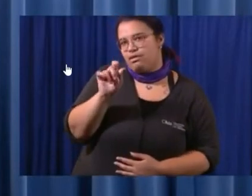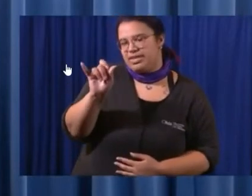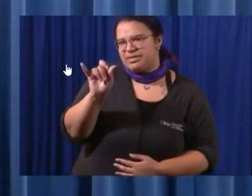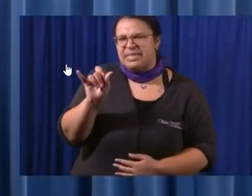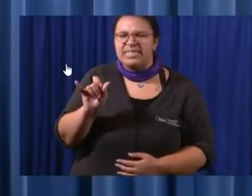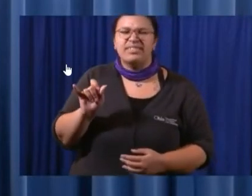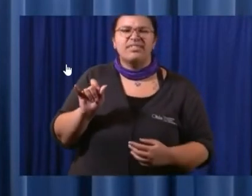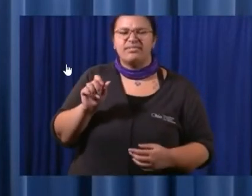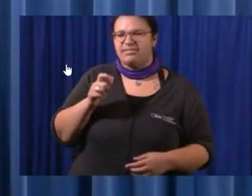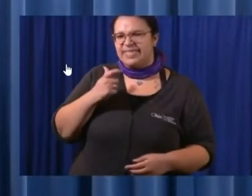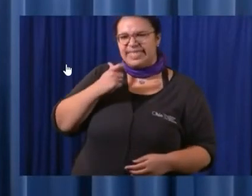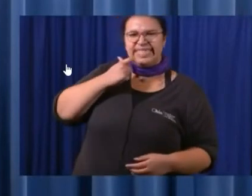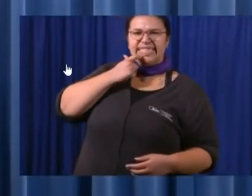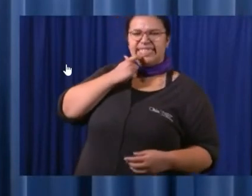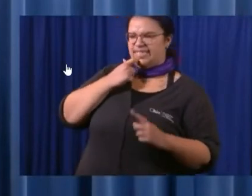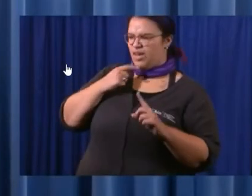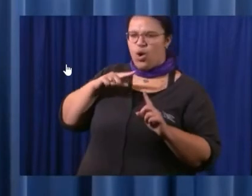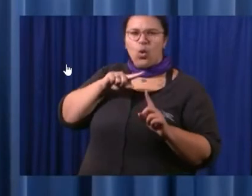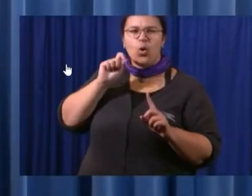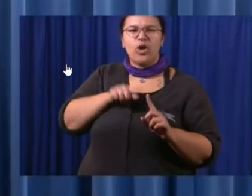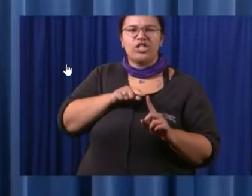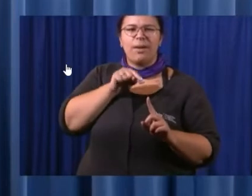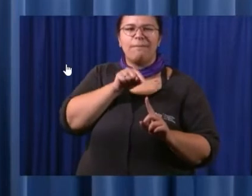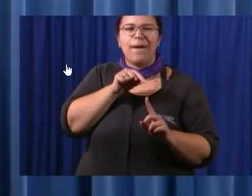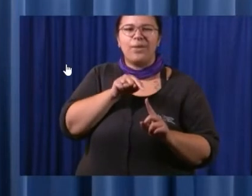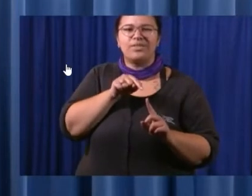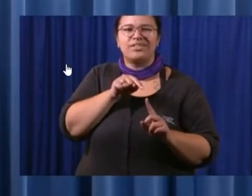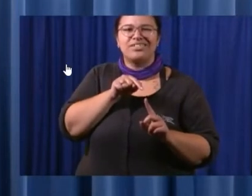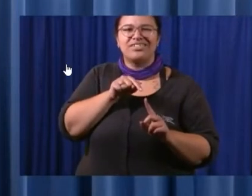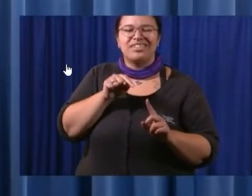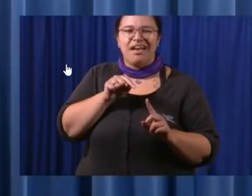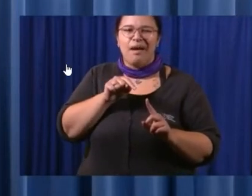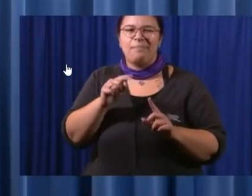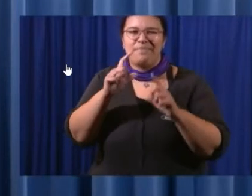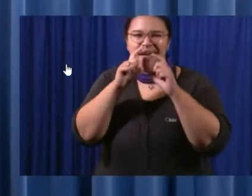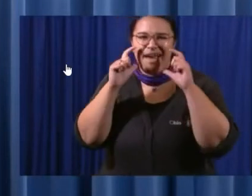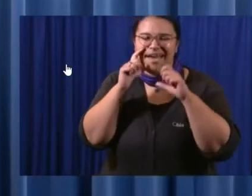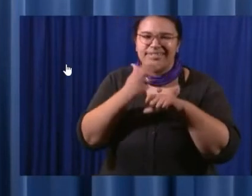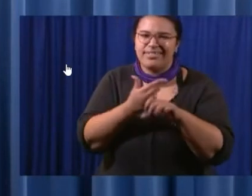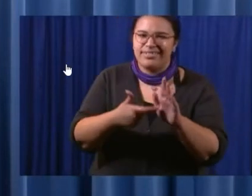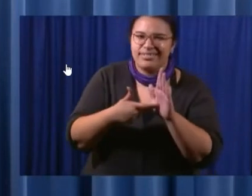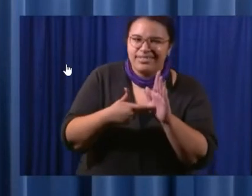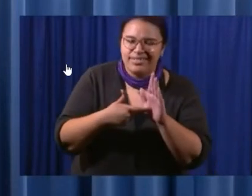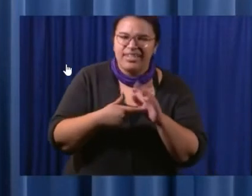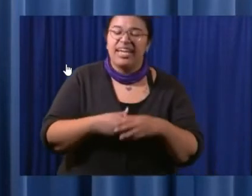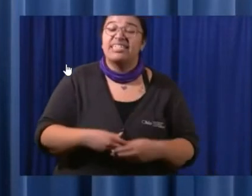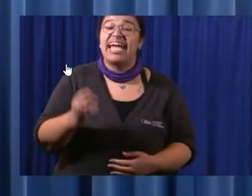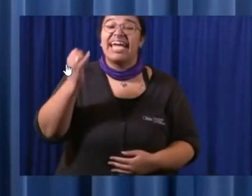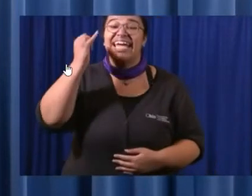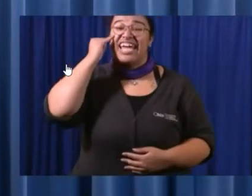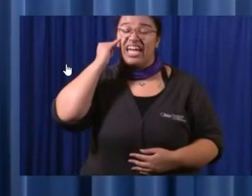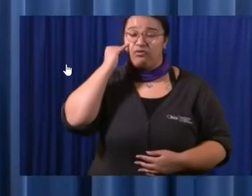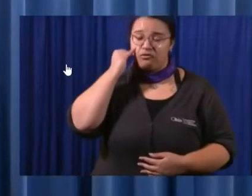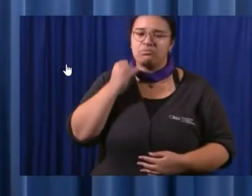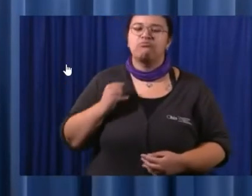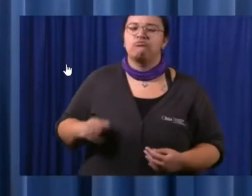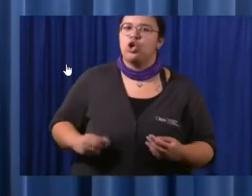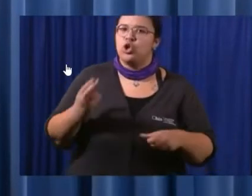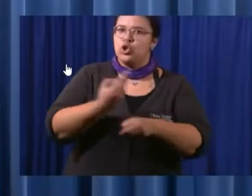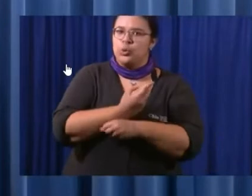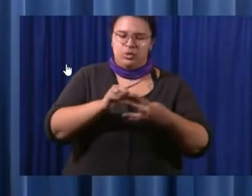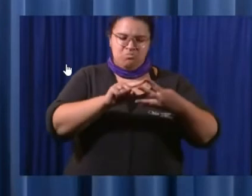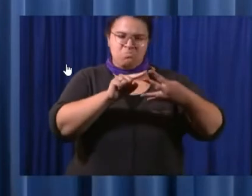Isn't waiting to mandate masks until an area is a hot spot, waiting until the horses are out of the barn? Isn't